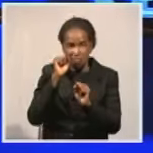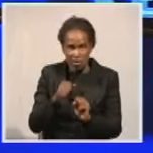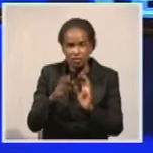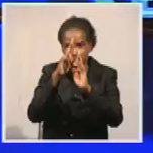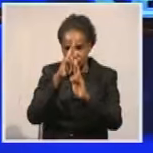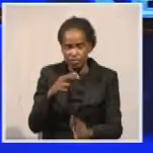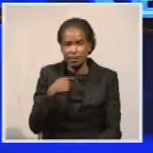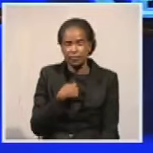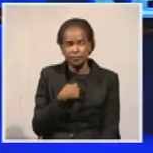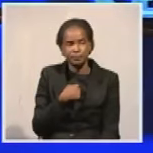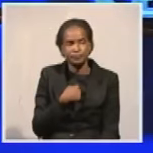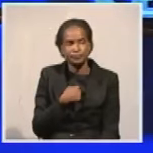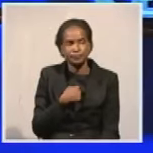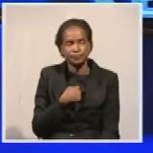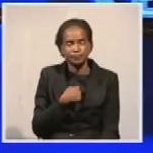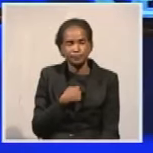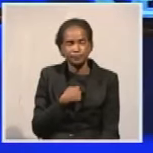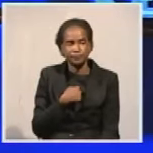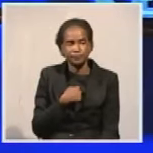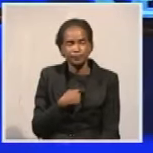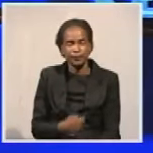But they were also